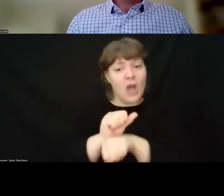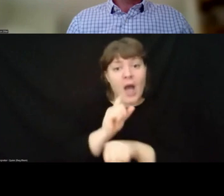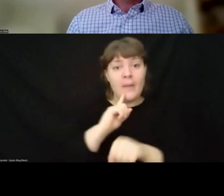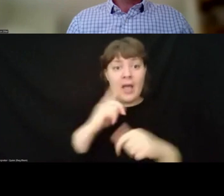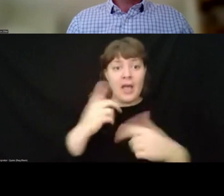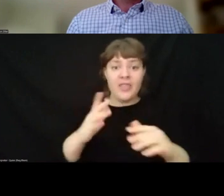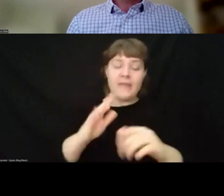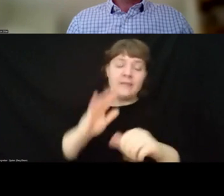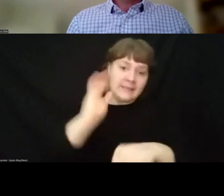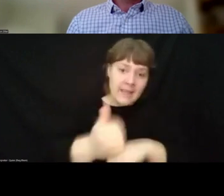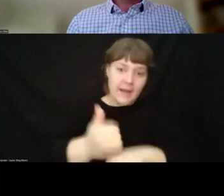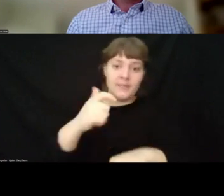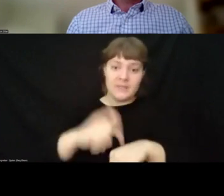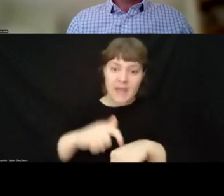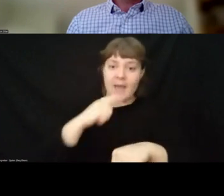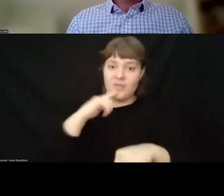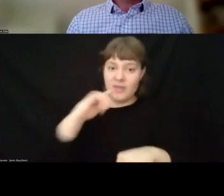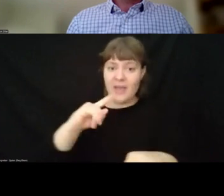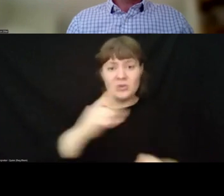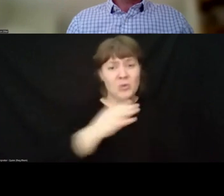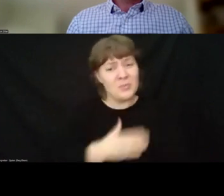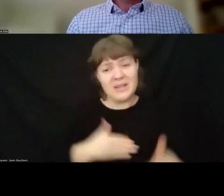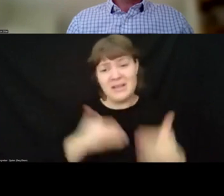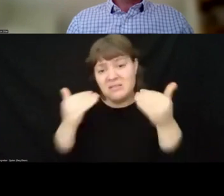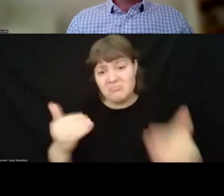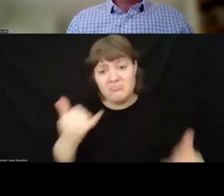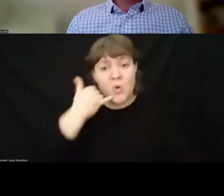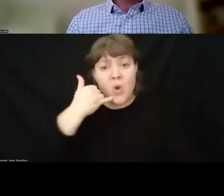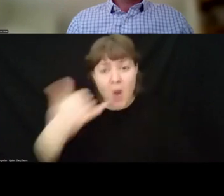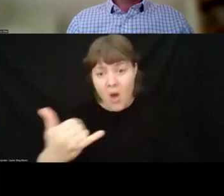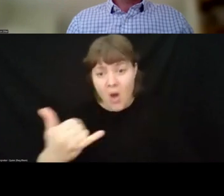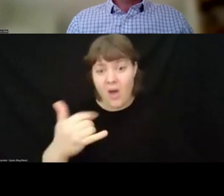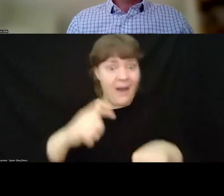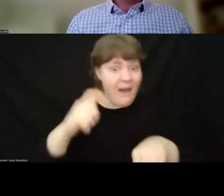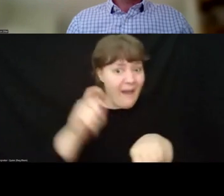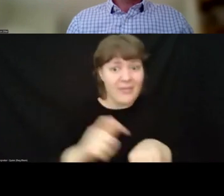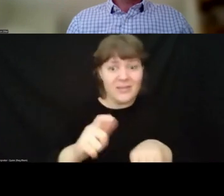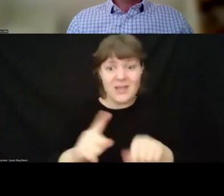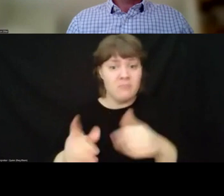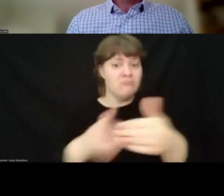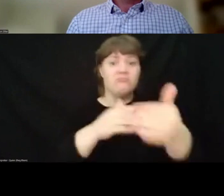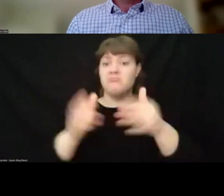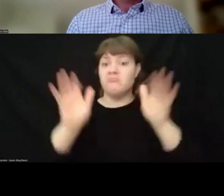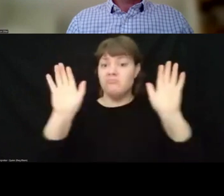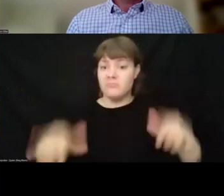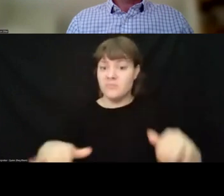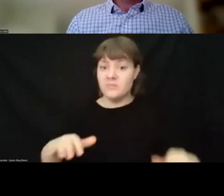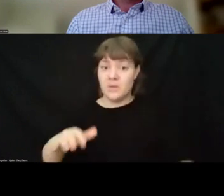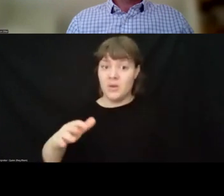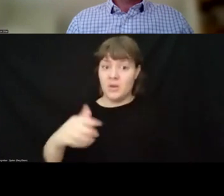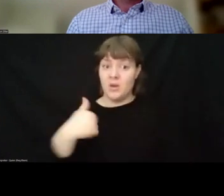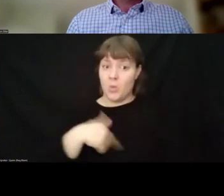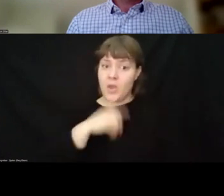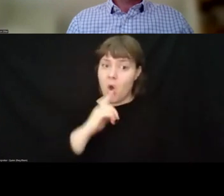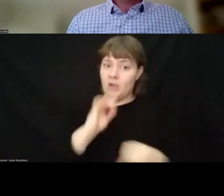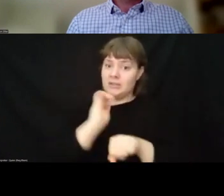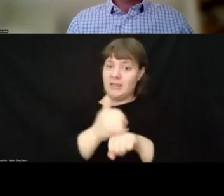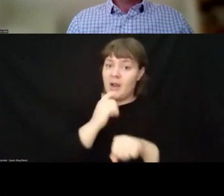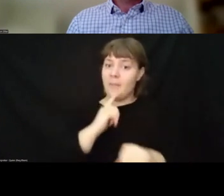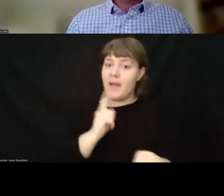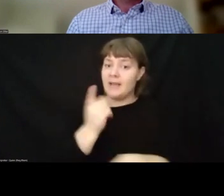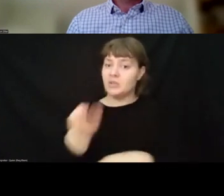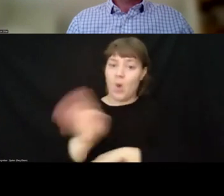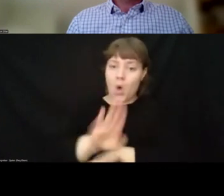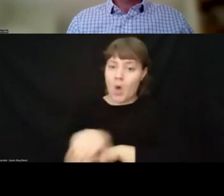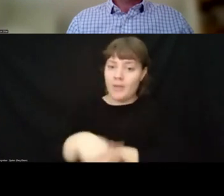So please make the call in the time. It's absolutely okay. We are built as 24/7